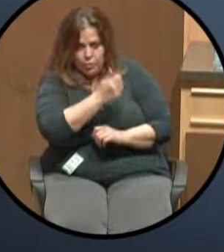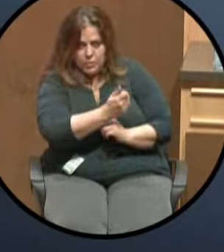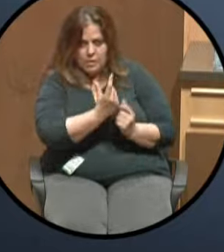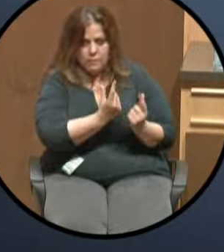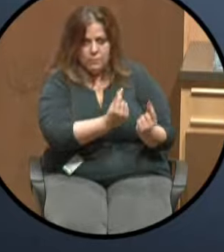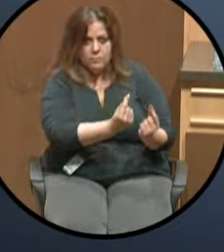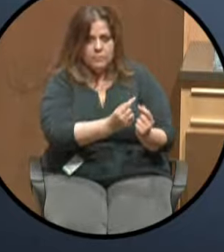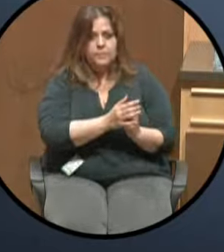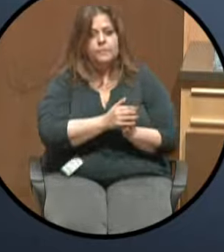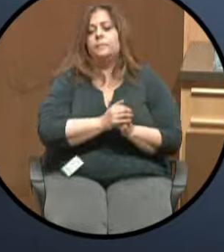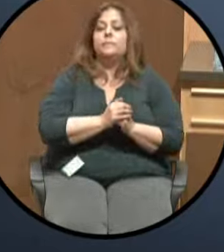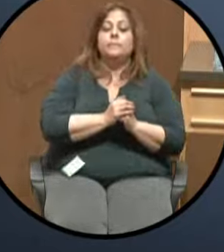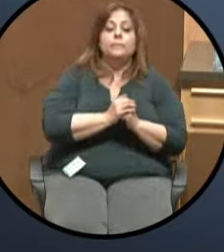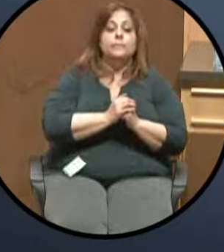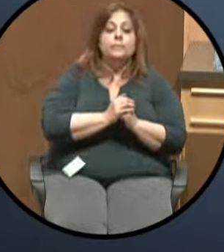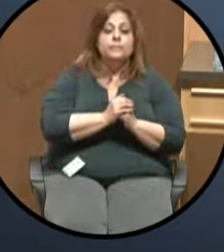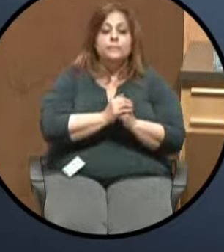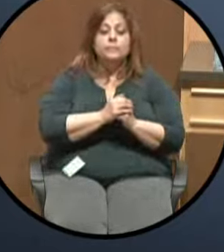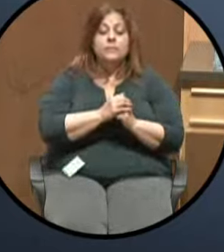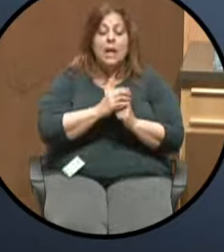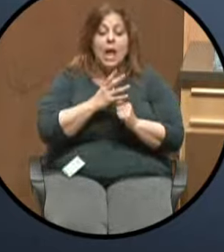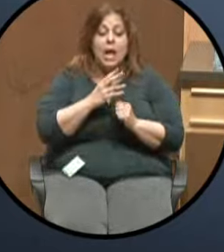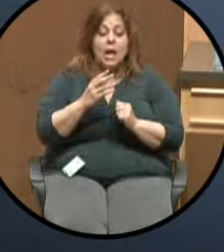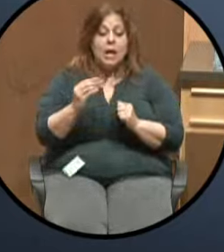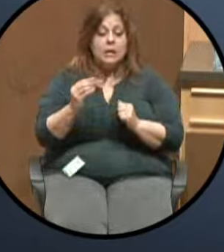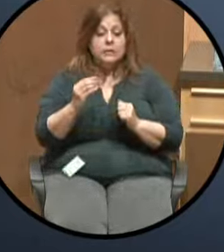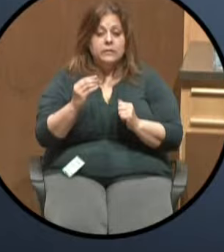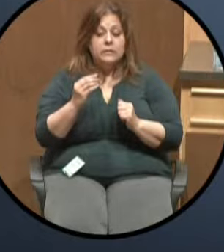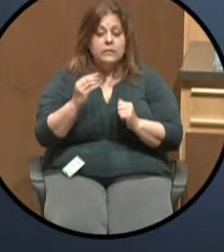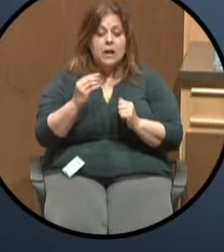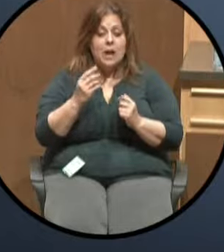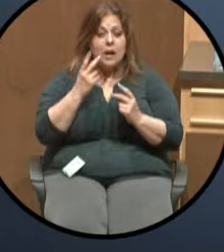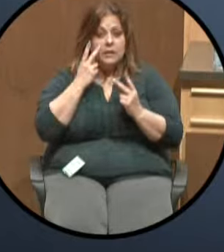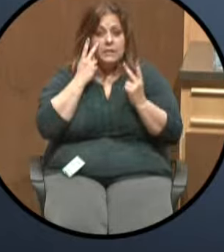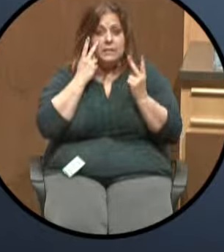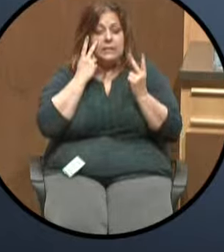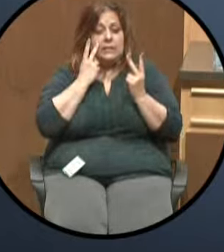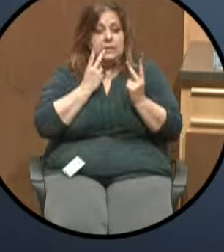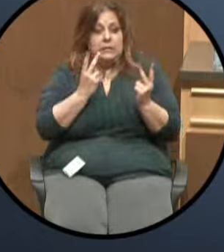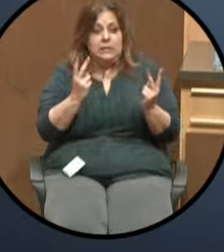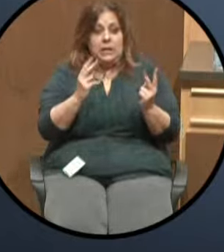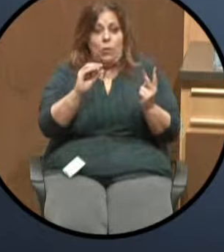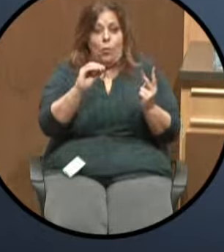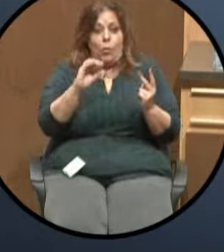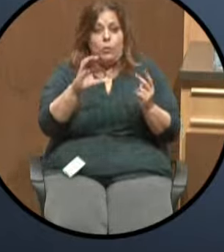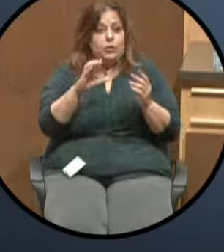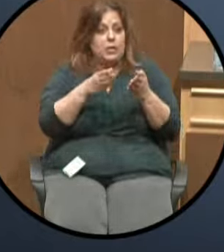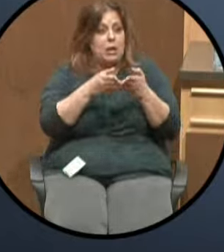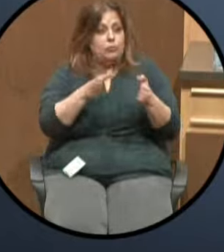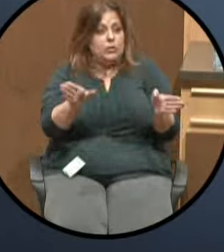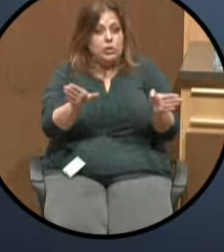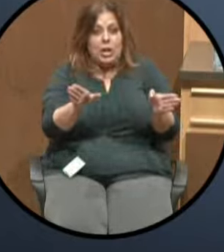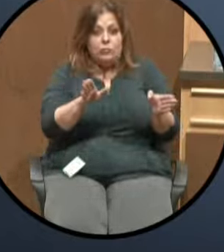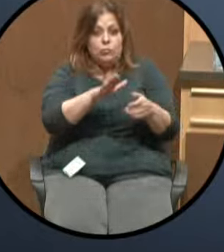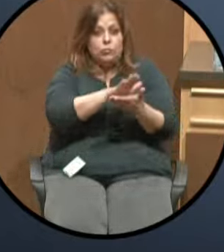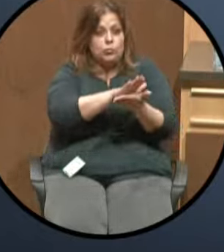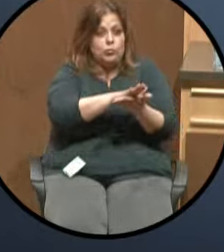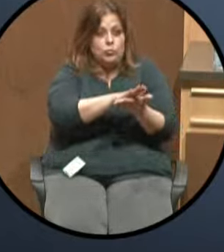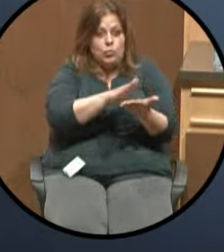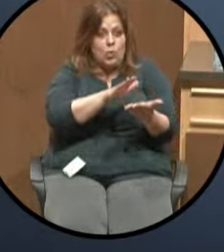am so encouraged by how Orange County schools have handled the